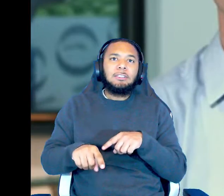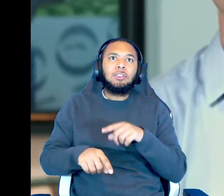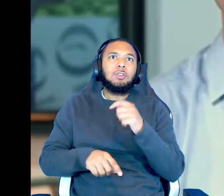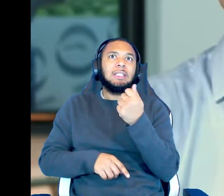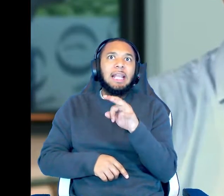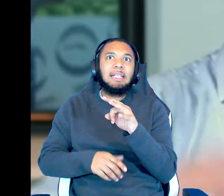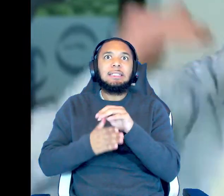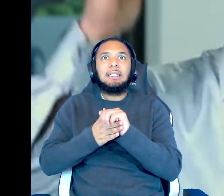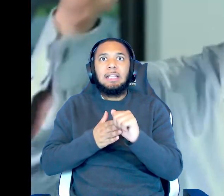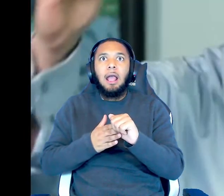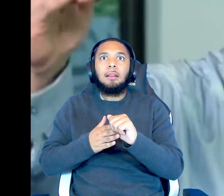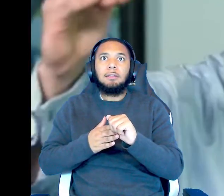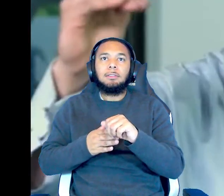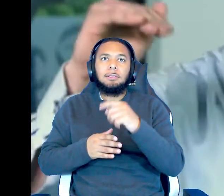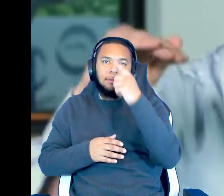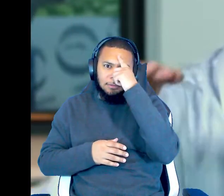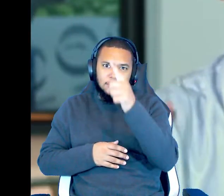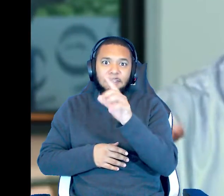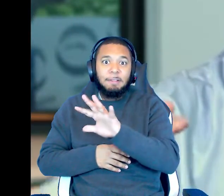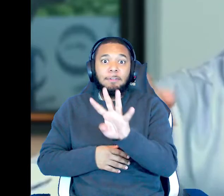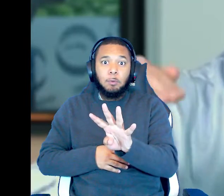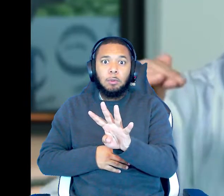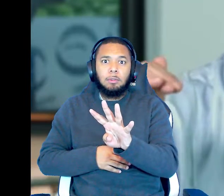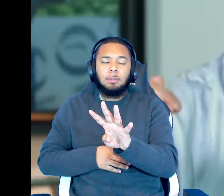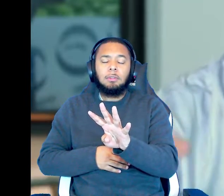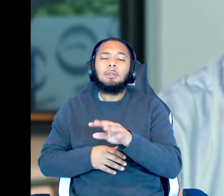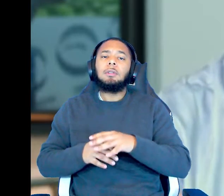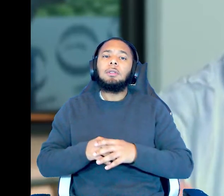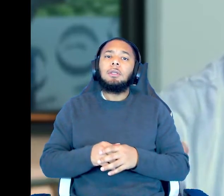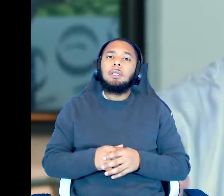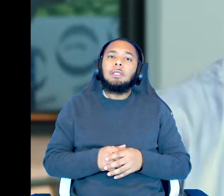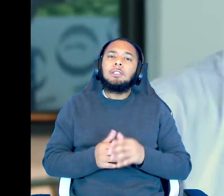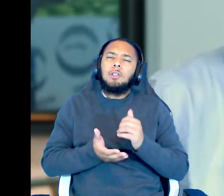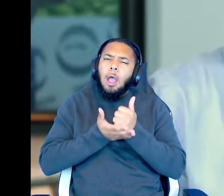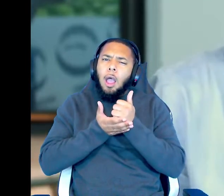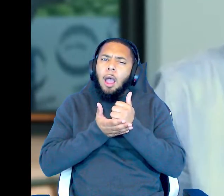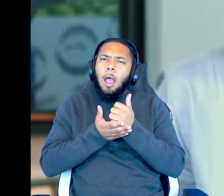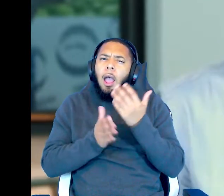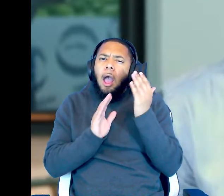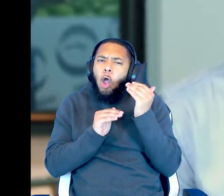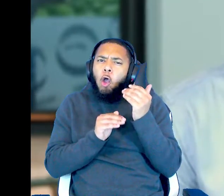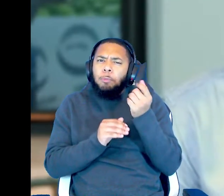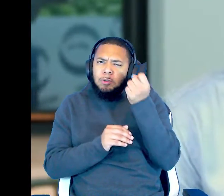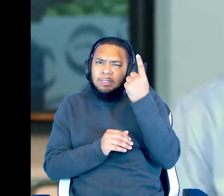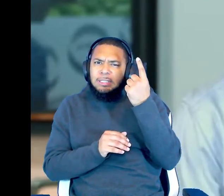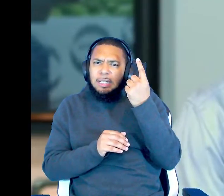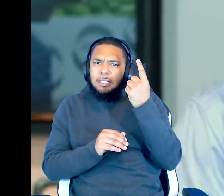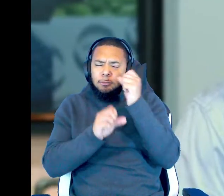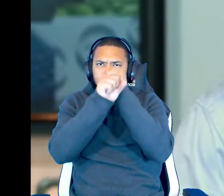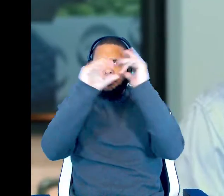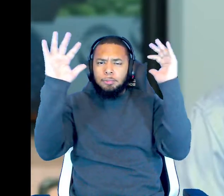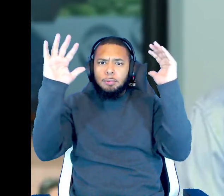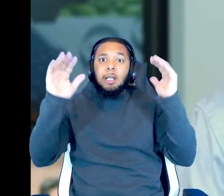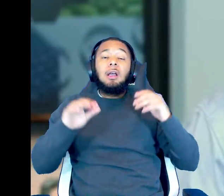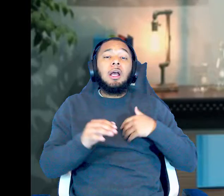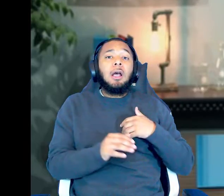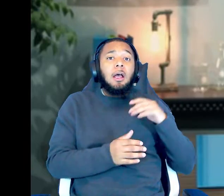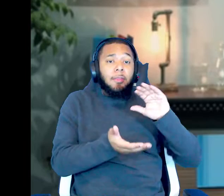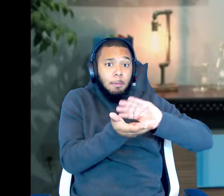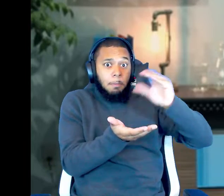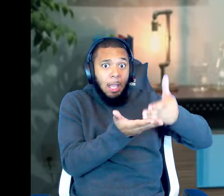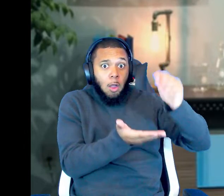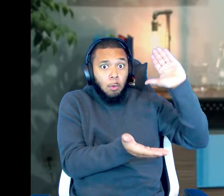$19.54. So you can see that as you chip away at the principal, you're actually paying less in interest, which makes sense.